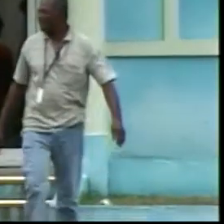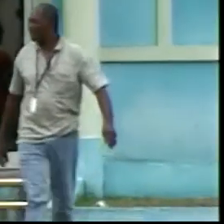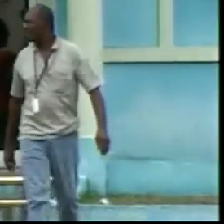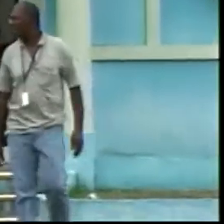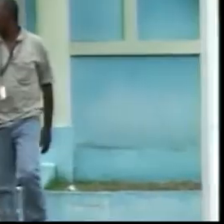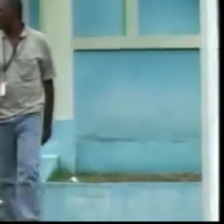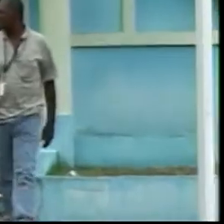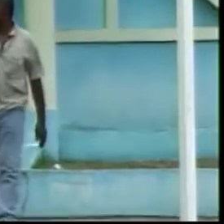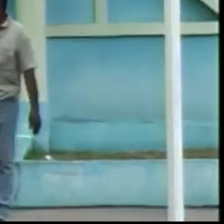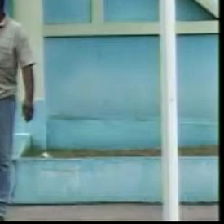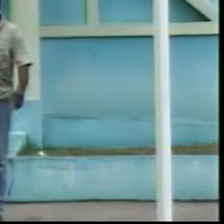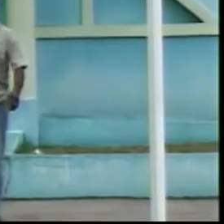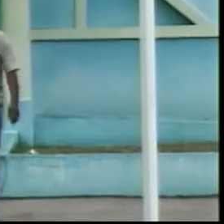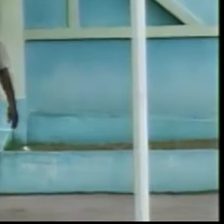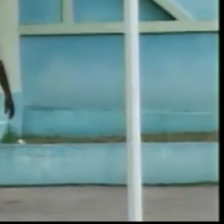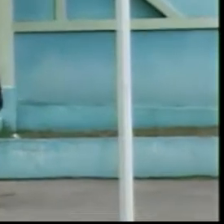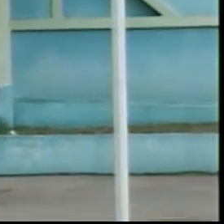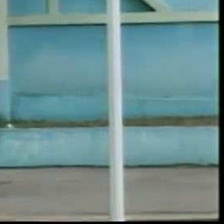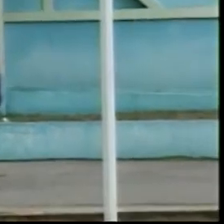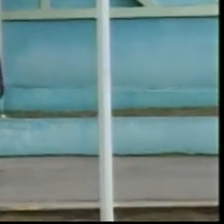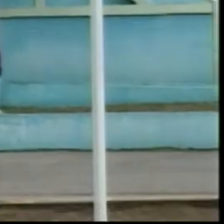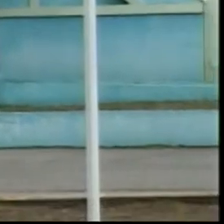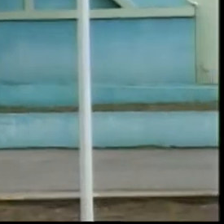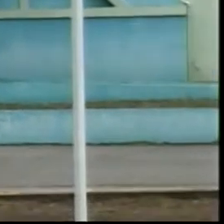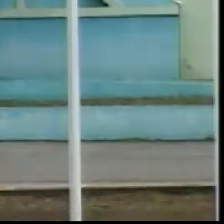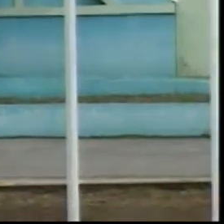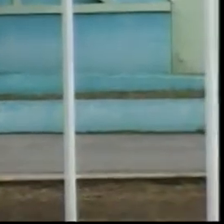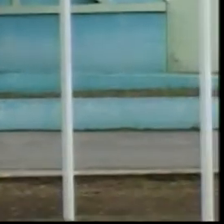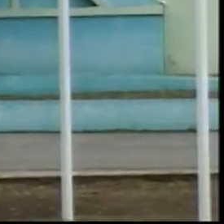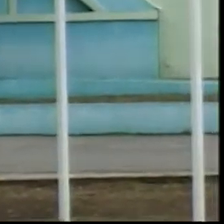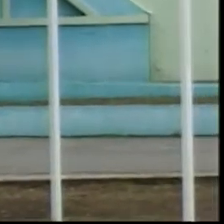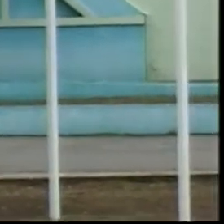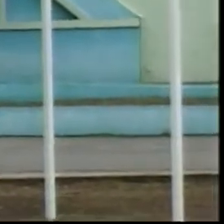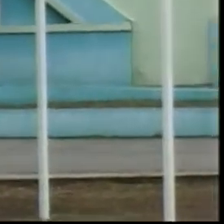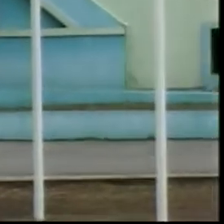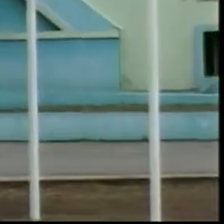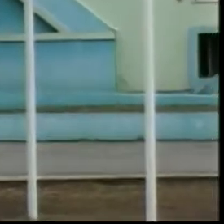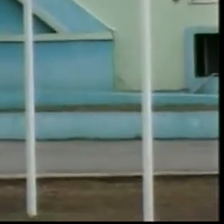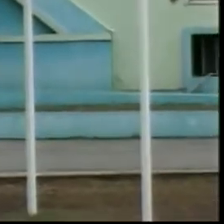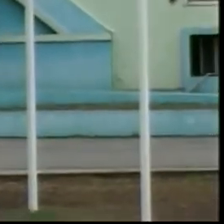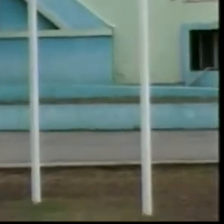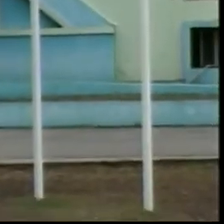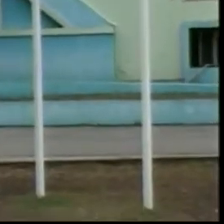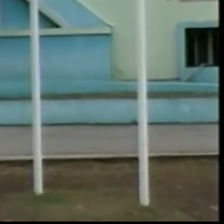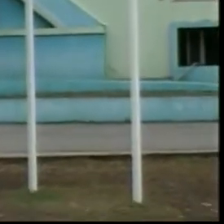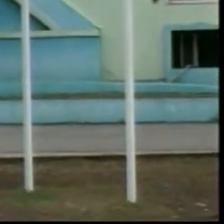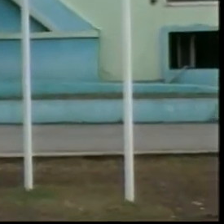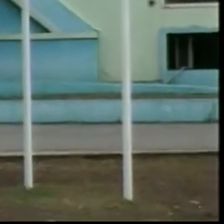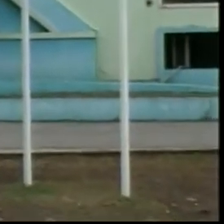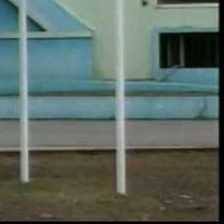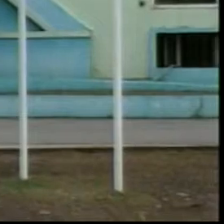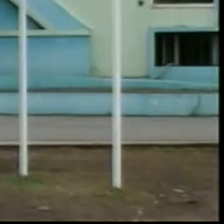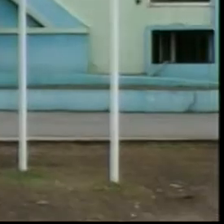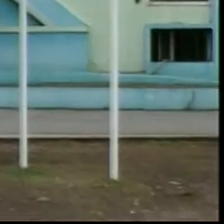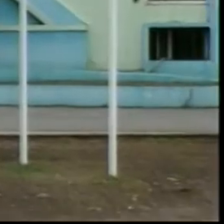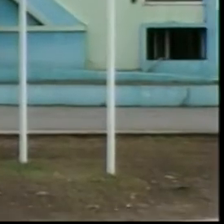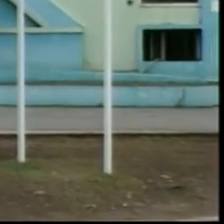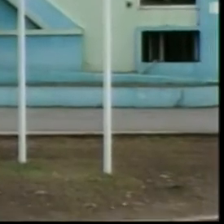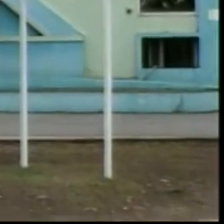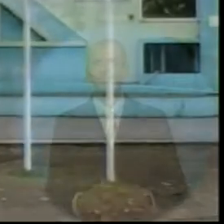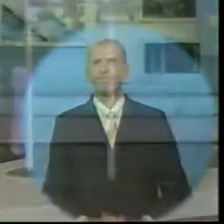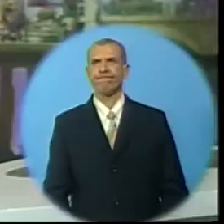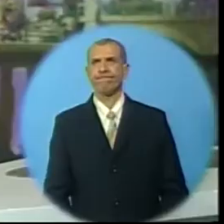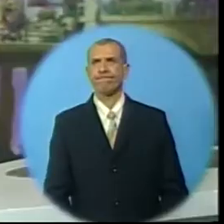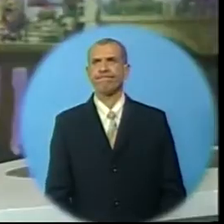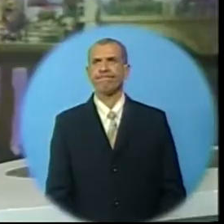at the scene and the other 5 transported to the Queen Elizabeth Hospital. Investigations are continuing to find the source of that odor.